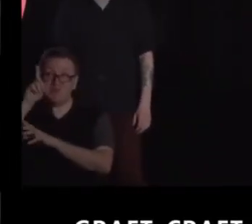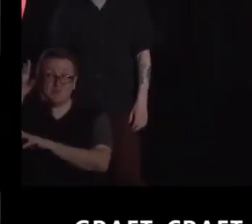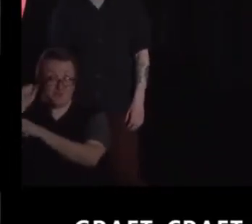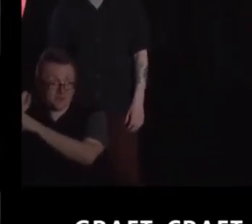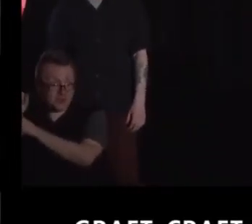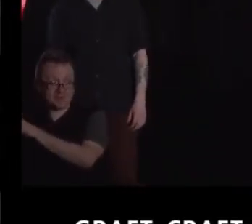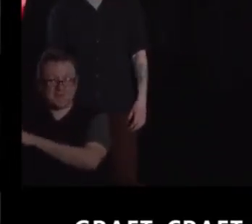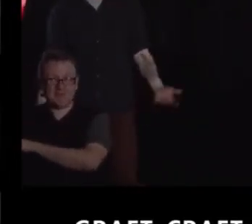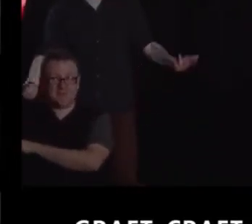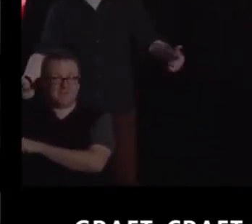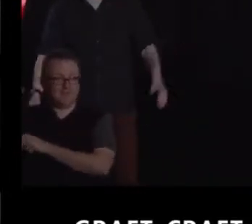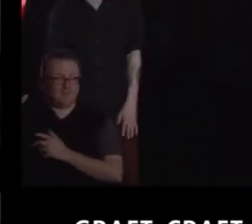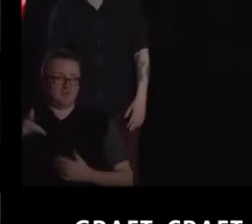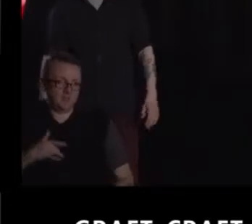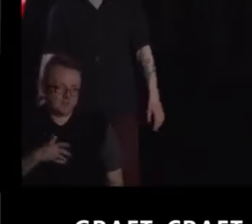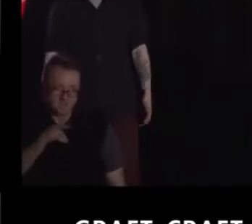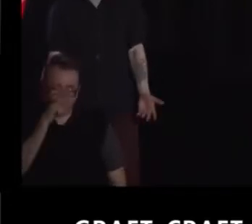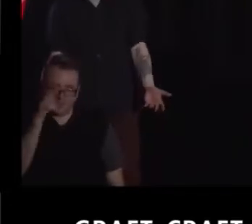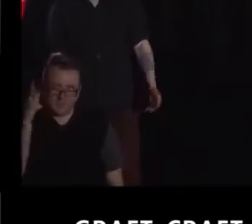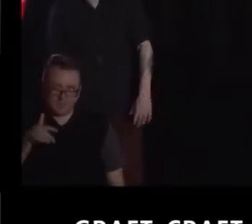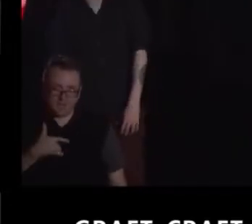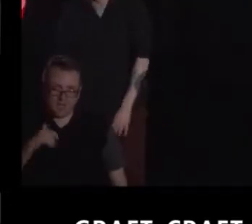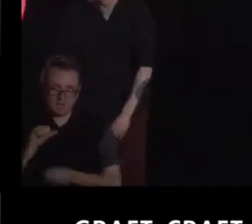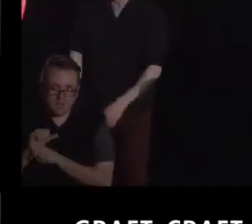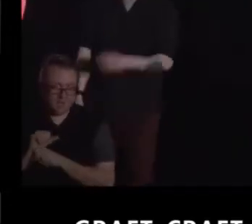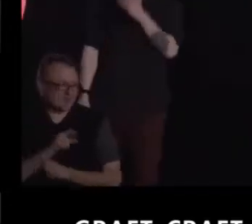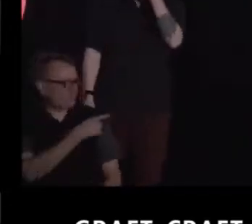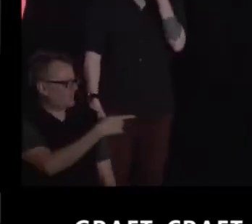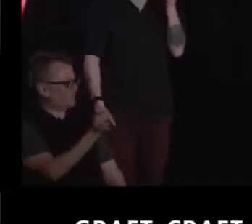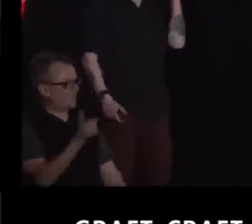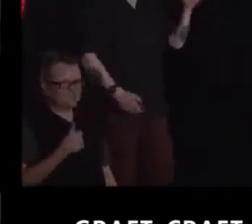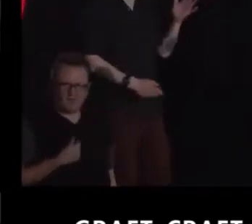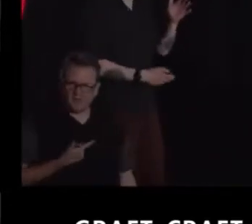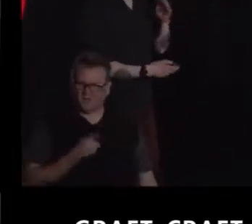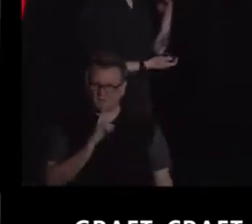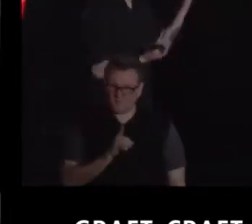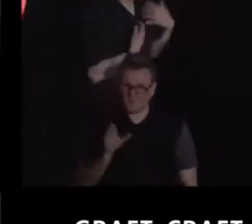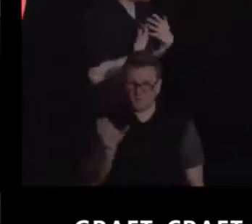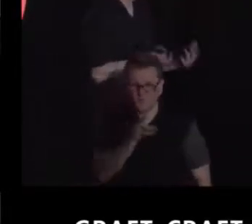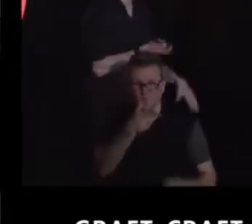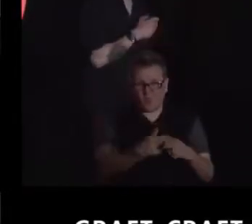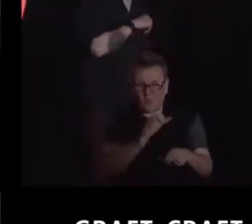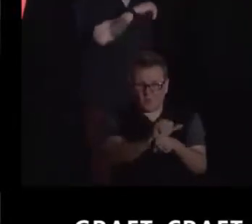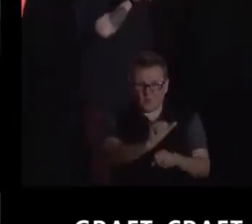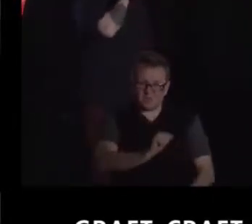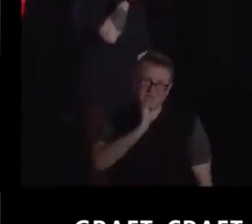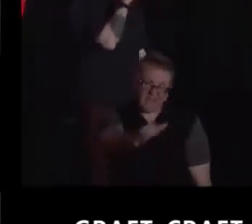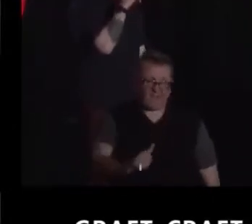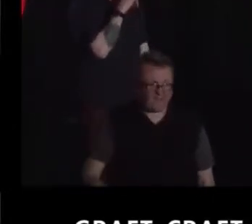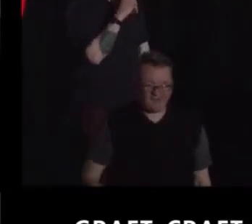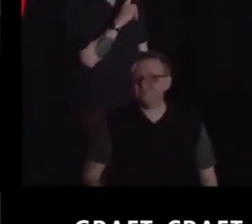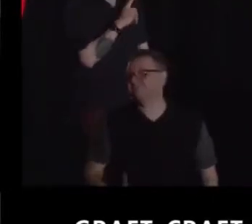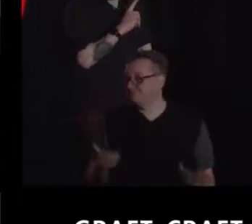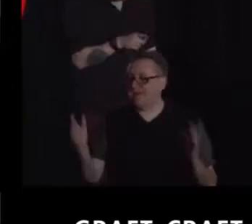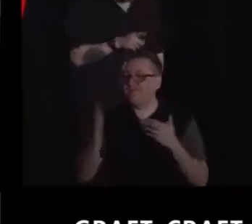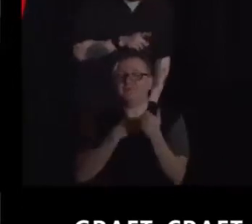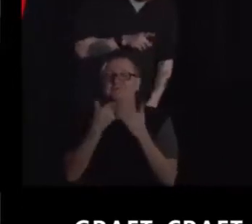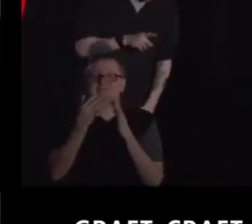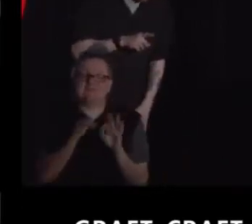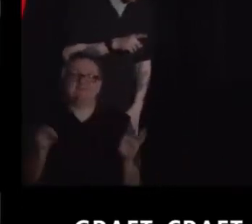real work, and probably looked at us just like, bunch of jerks. So, you know, I find it's really important to remember that.